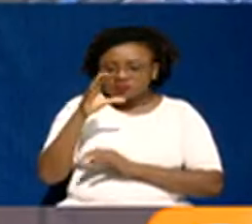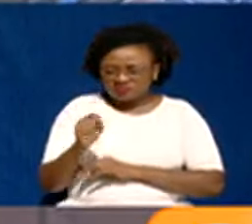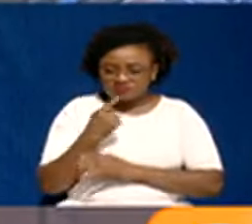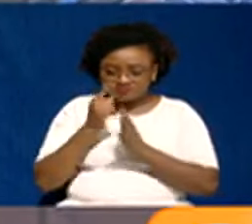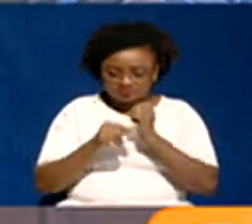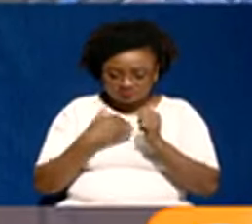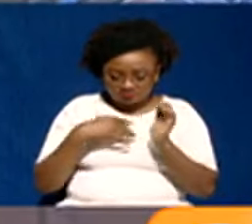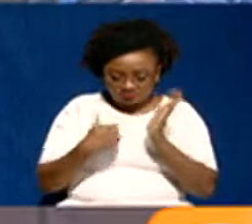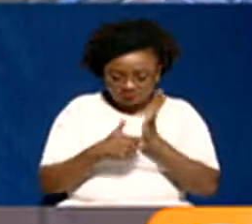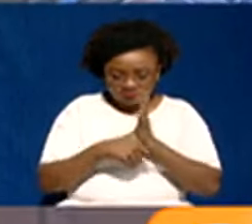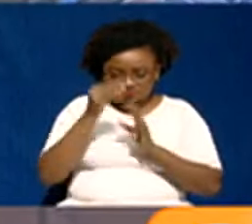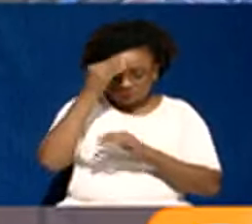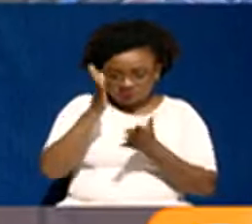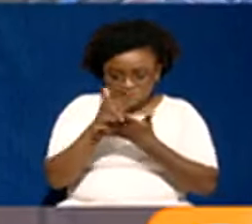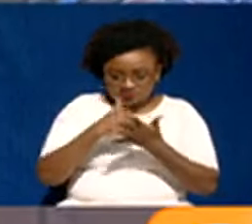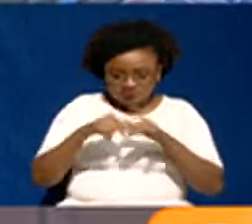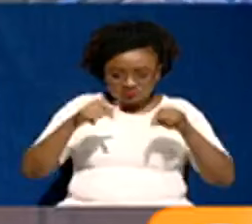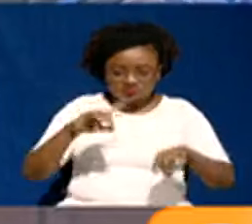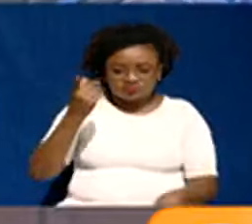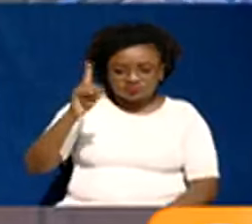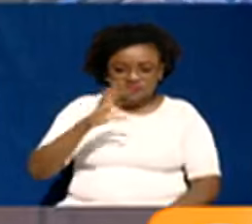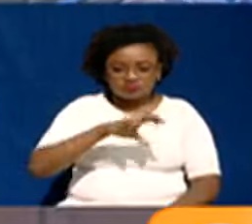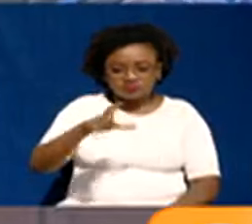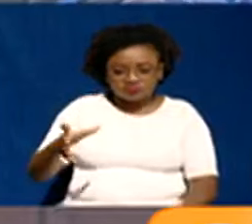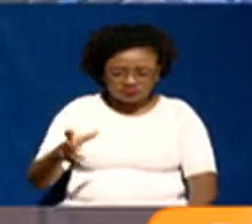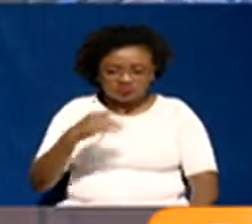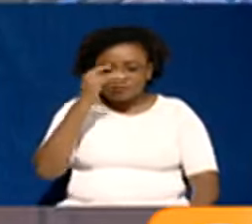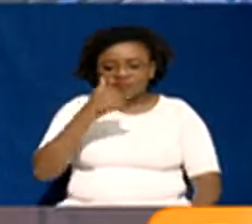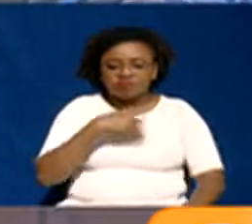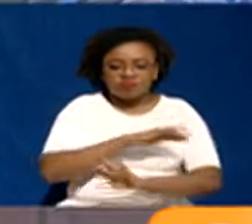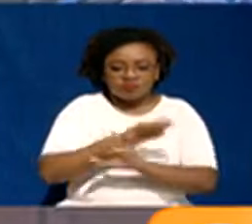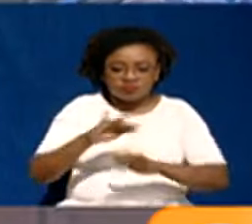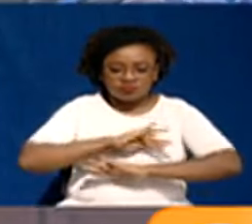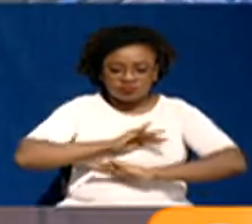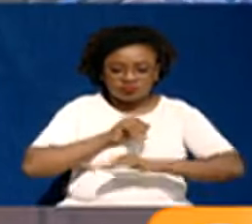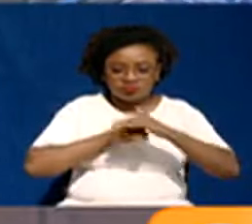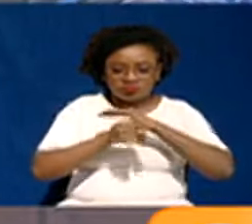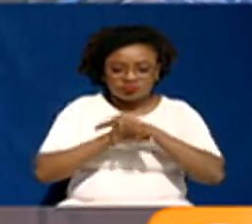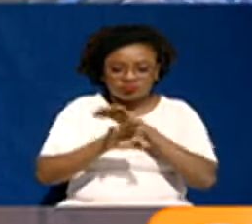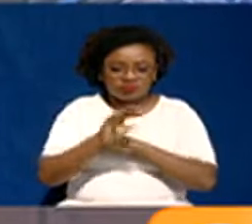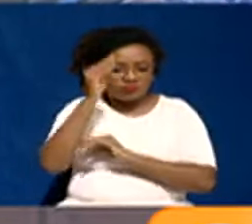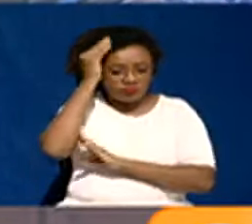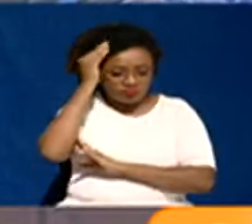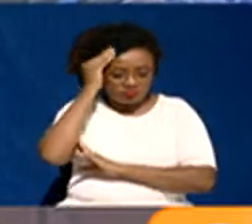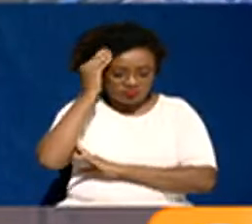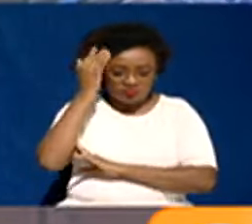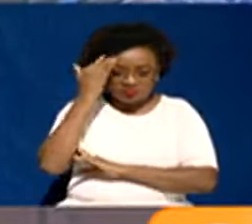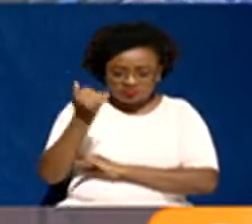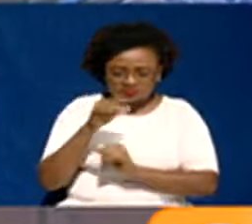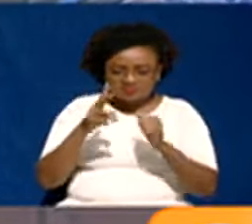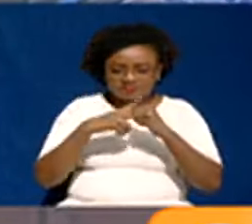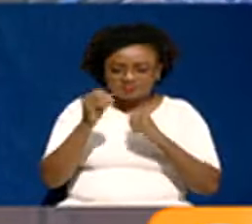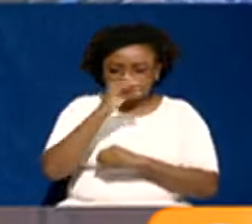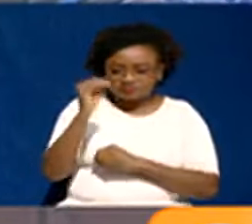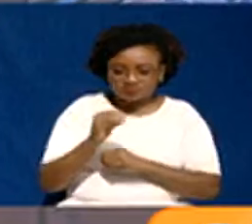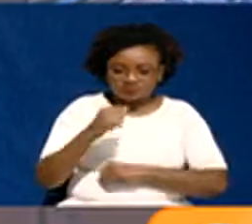education sector in Nairobi City County. Machogu says there's no equity in access to education in the county, as more than 70%